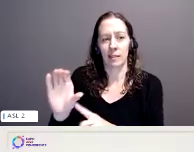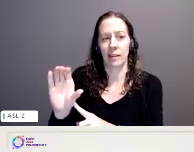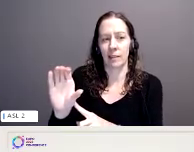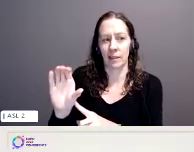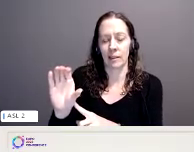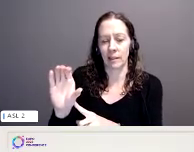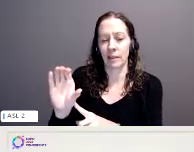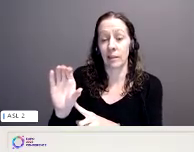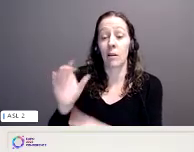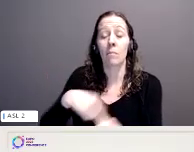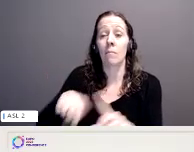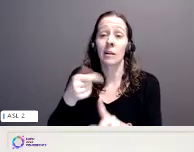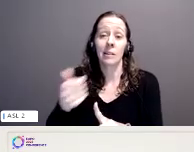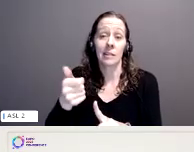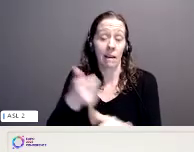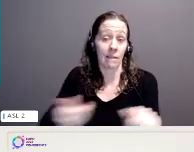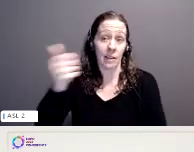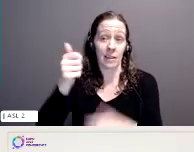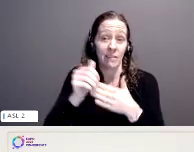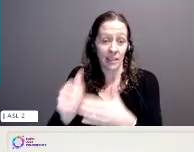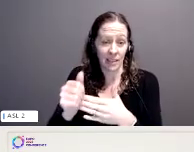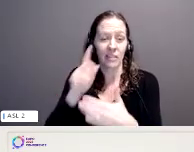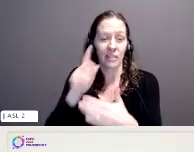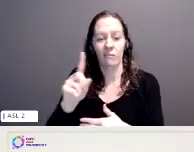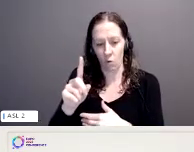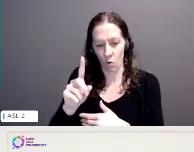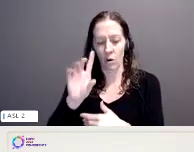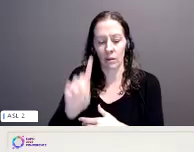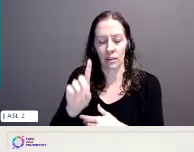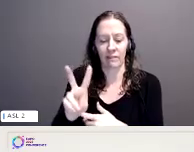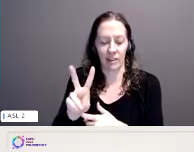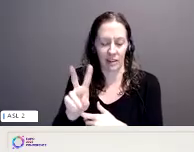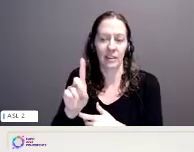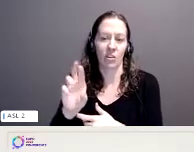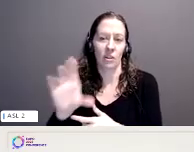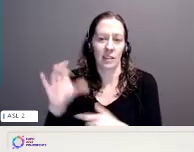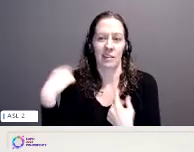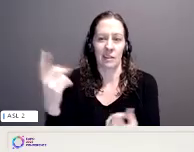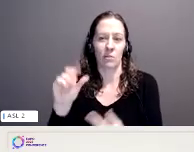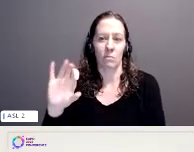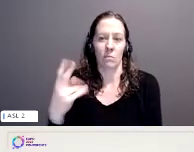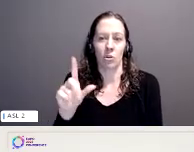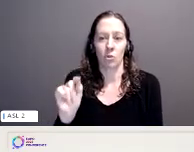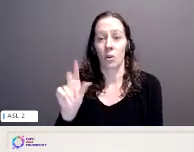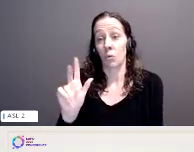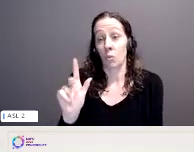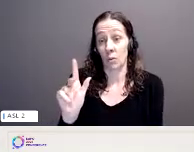lead of the Domestic Violence Death Review Committee since March 2023.